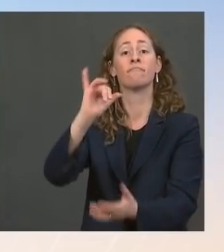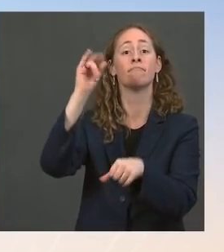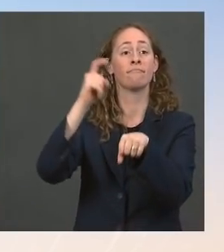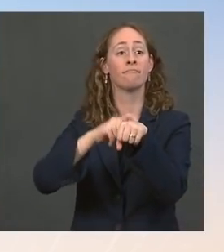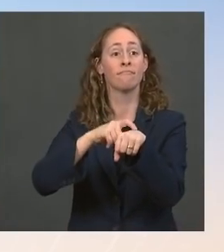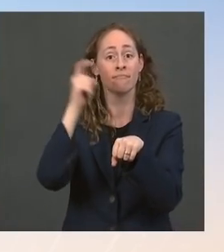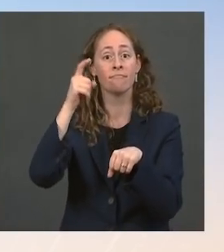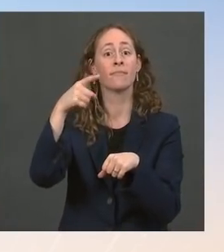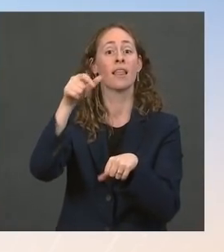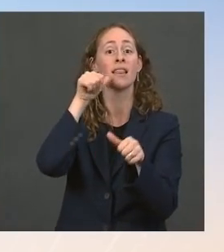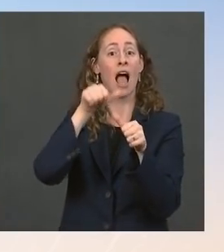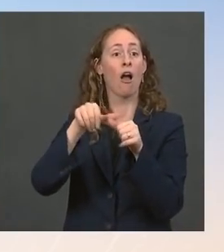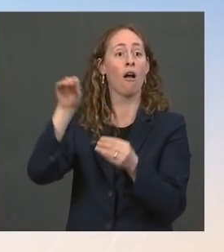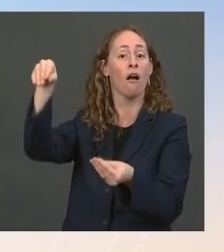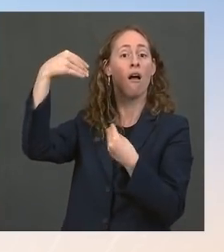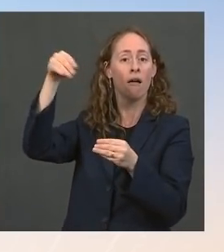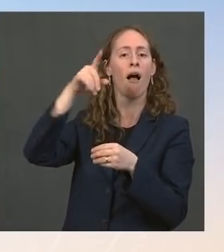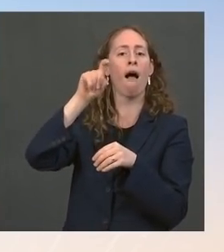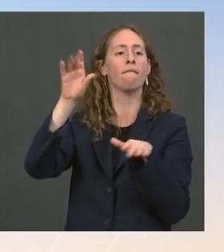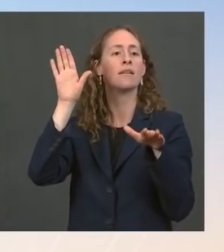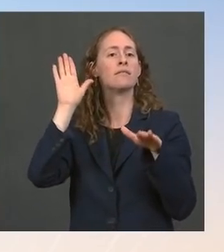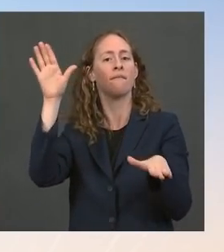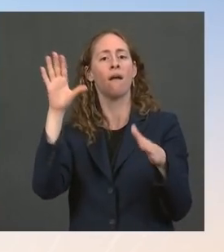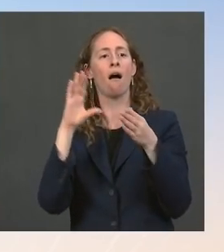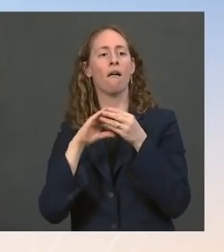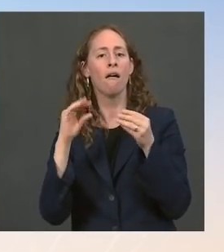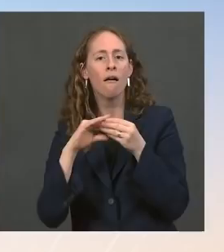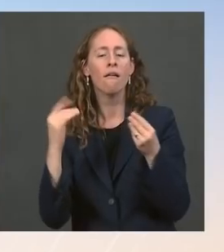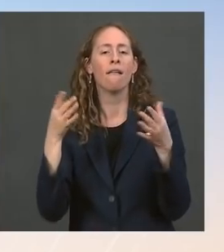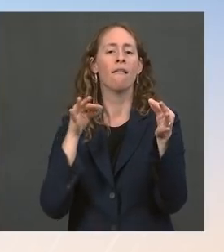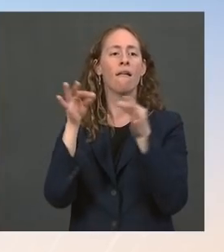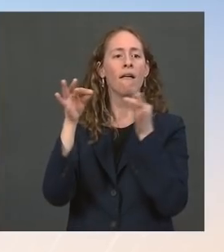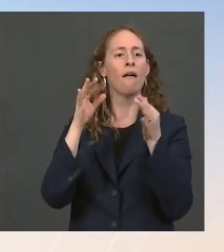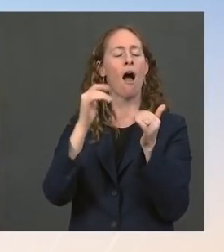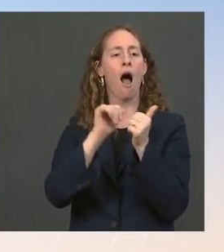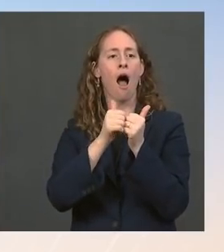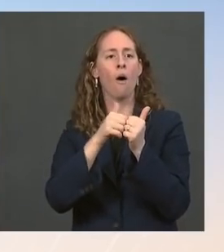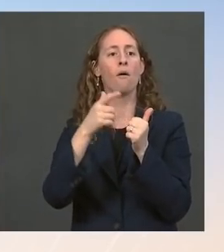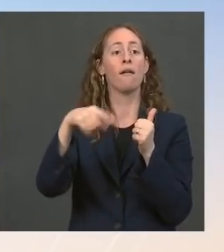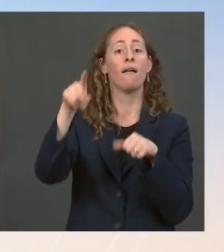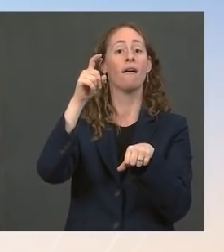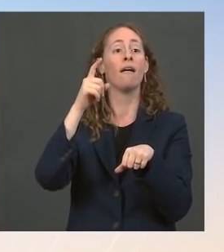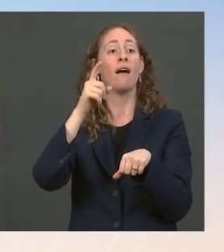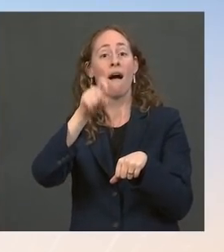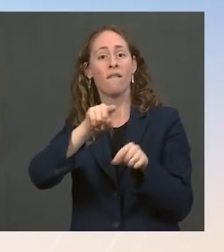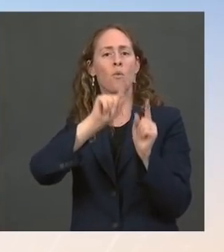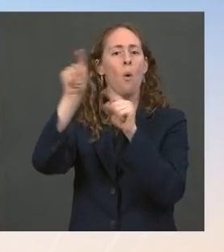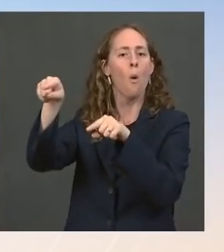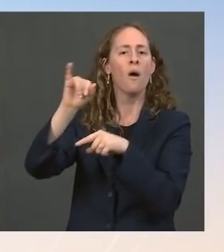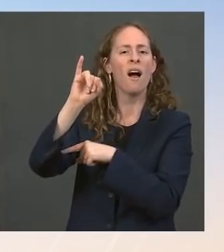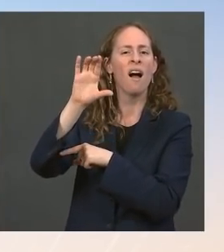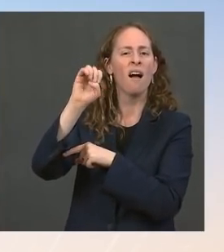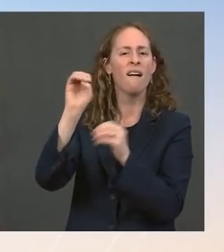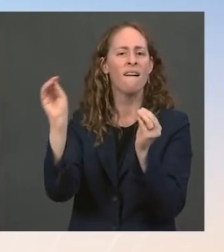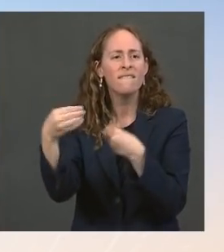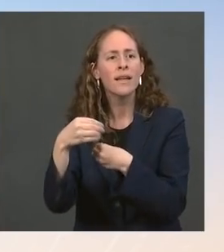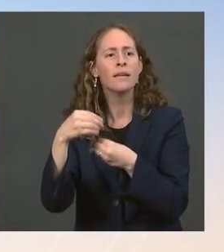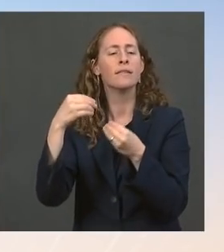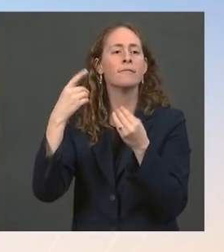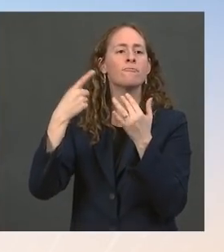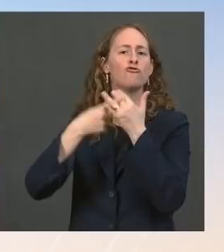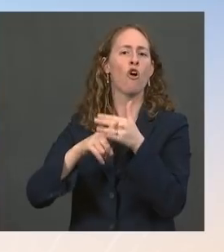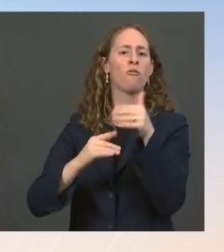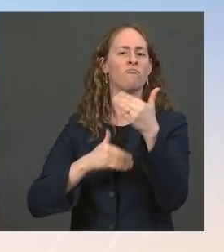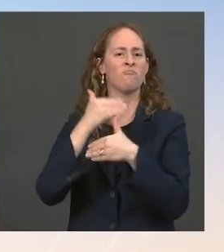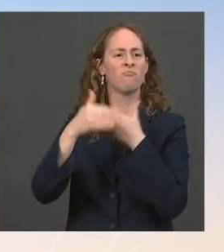an alternate means, which requires them to report to an ICE office to commence the next steps in their immigration proceedings. That's how the process works.